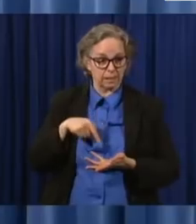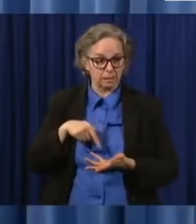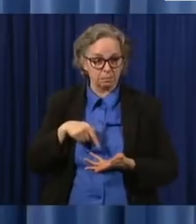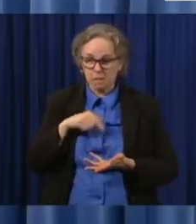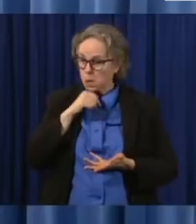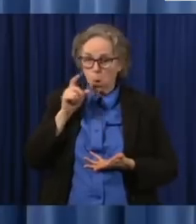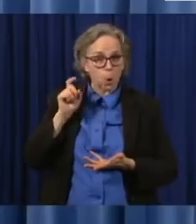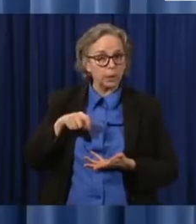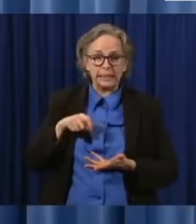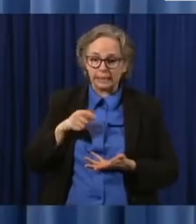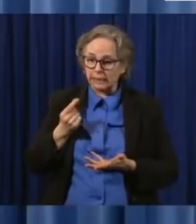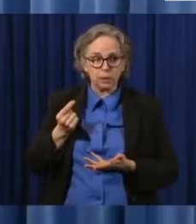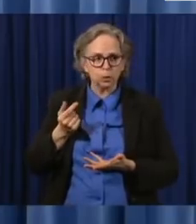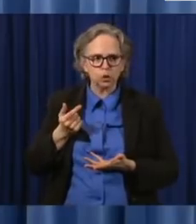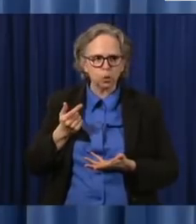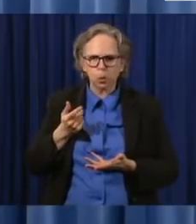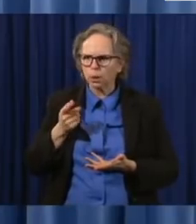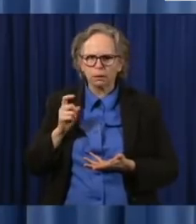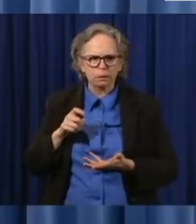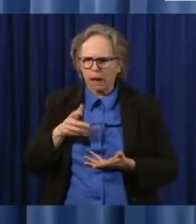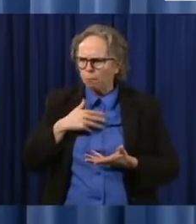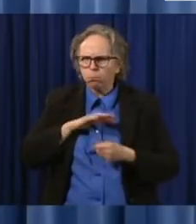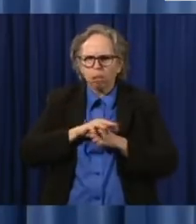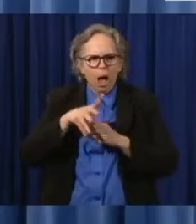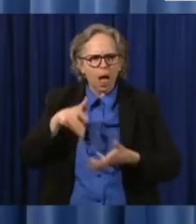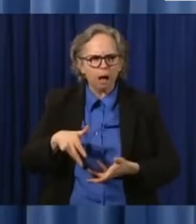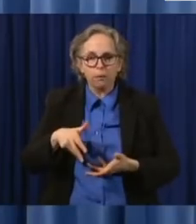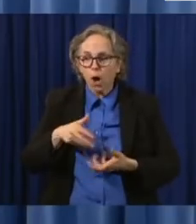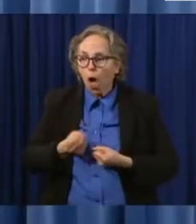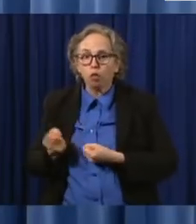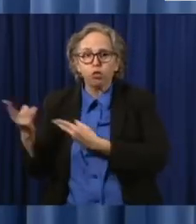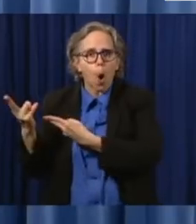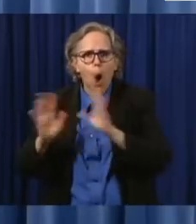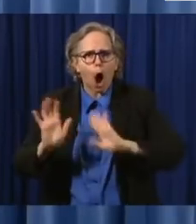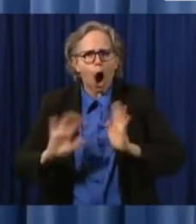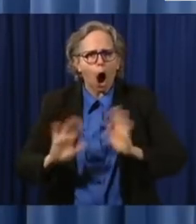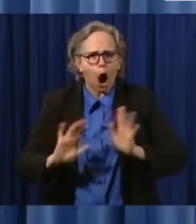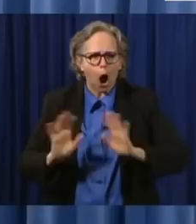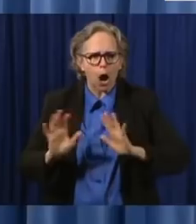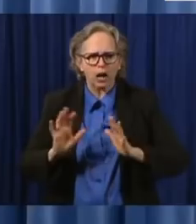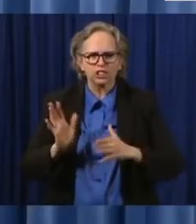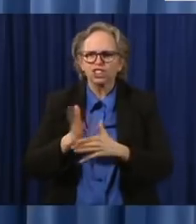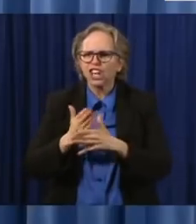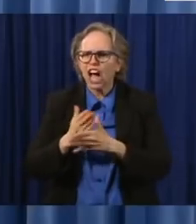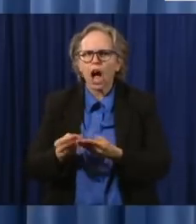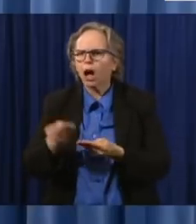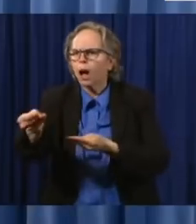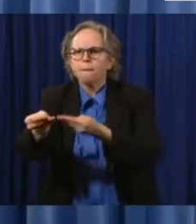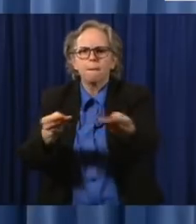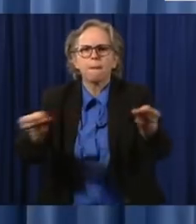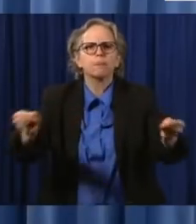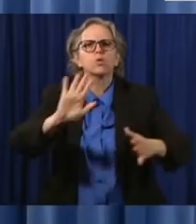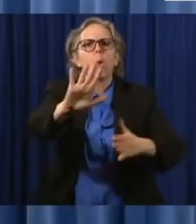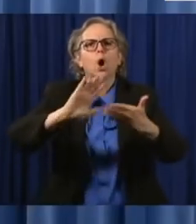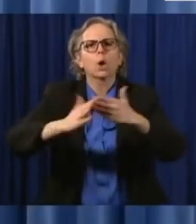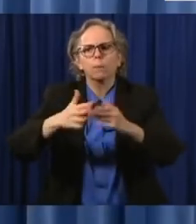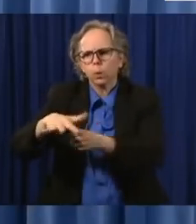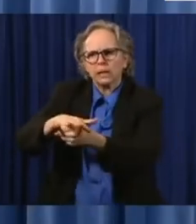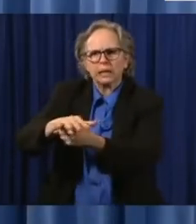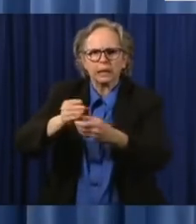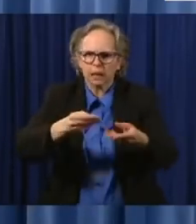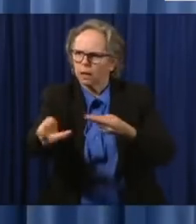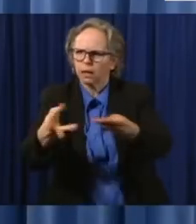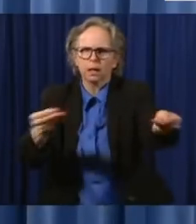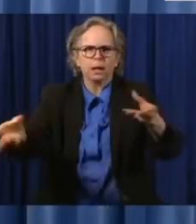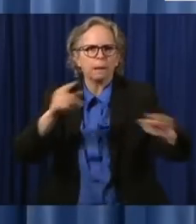receive more than you need, we ask you share them with others in your communities who may also need them. As more businesses